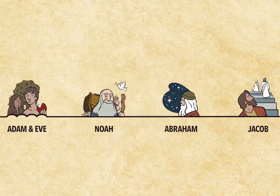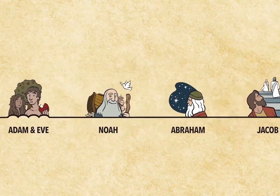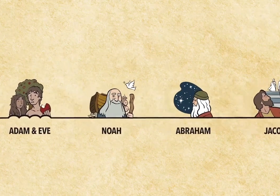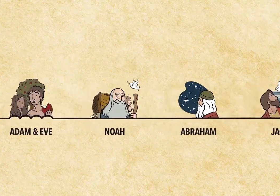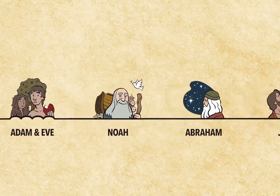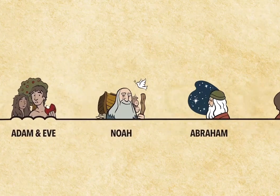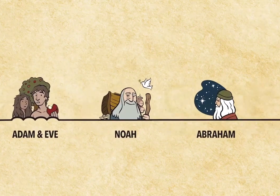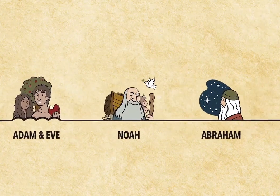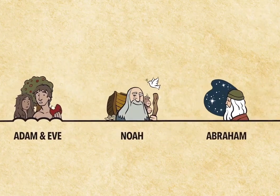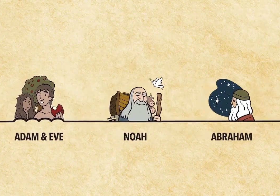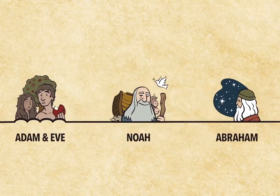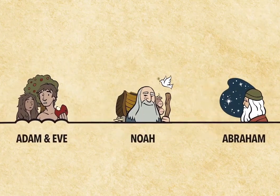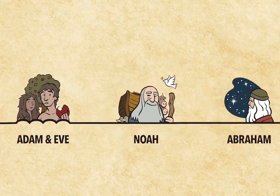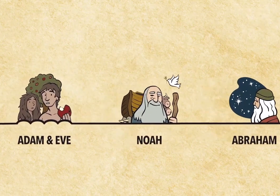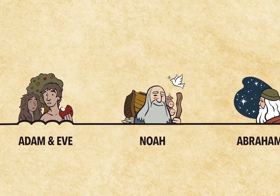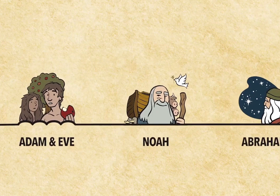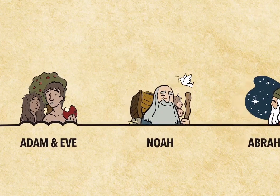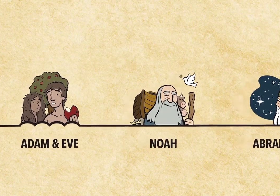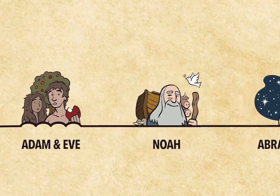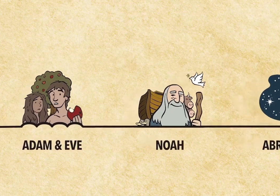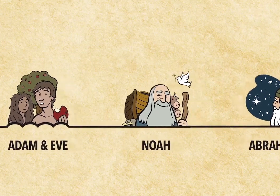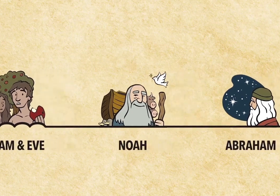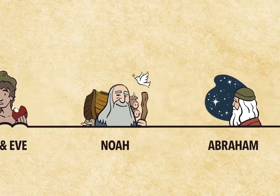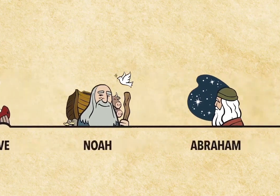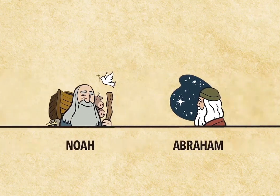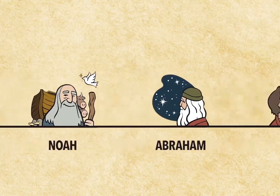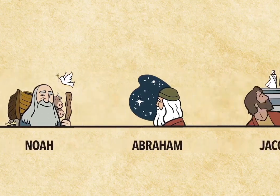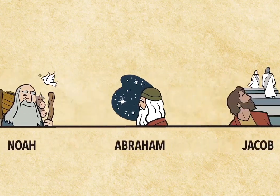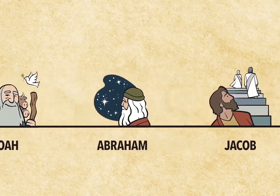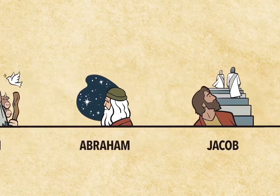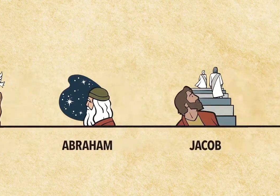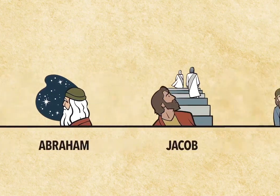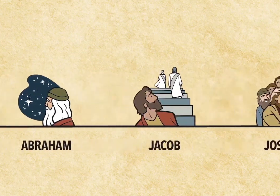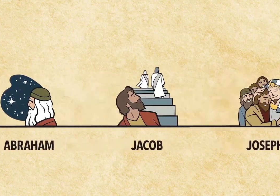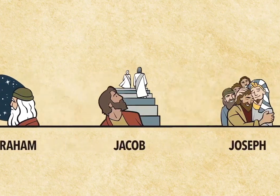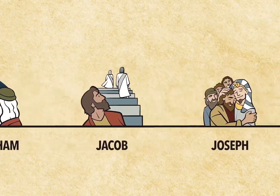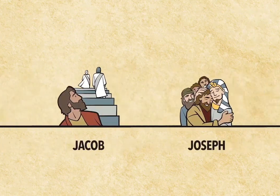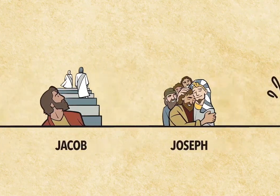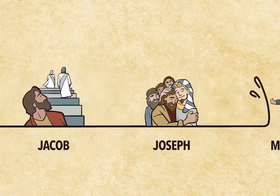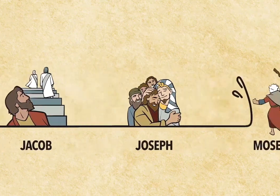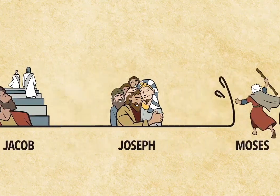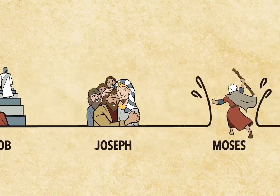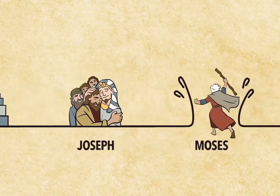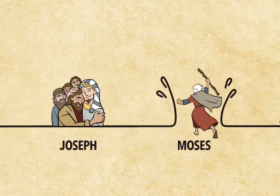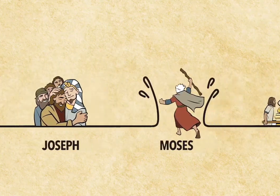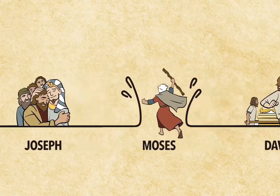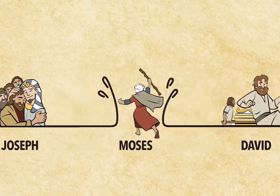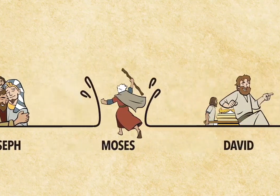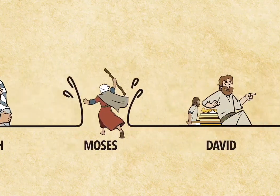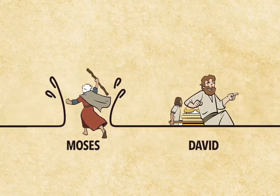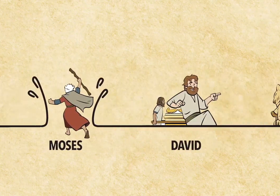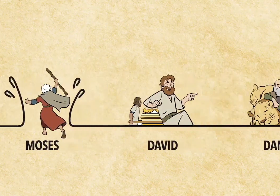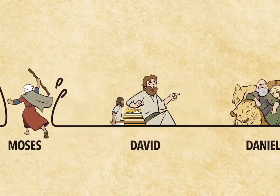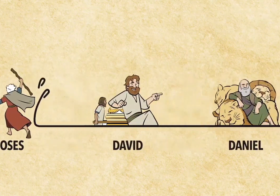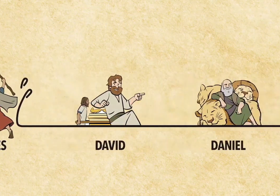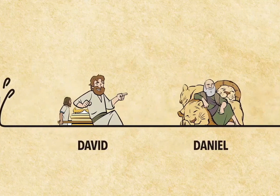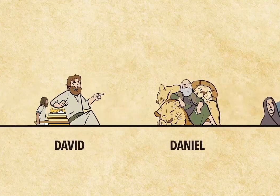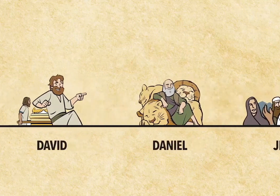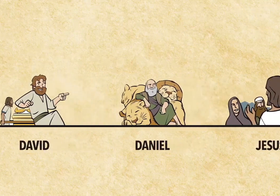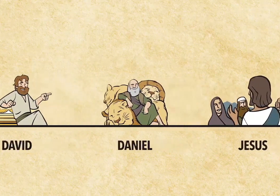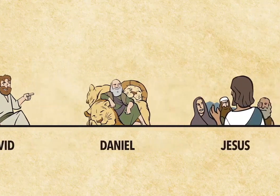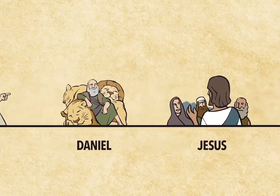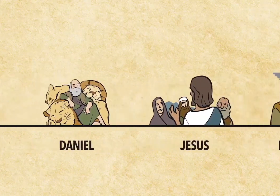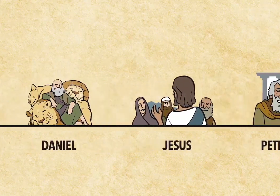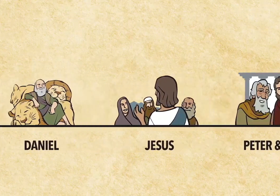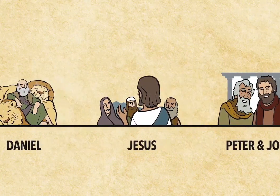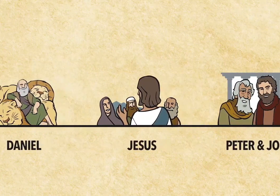people had to go to the temple in order to be near God's presence, and they weren't allowed to be directly next to him. But then, Jesus came